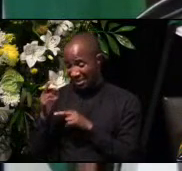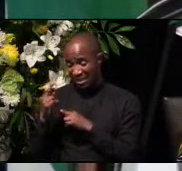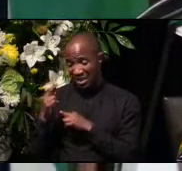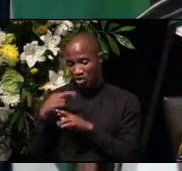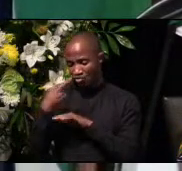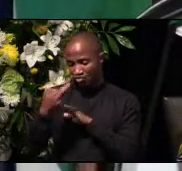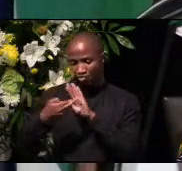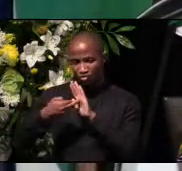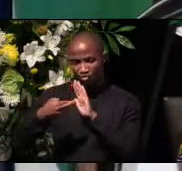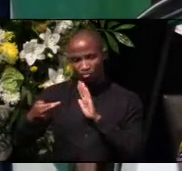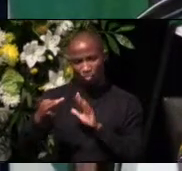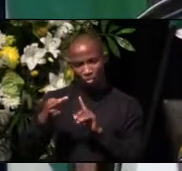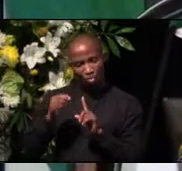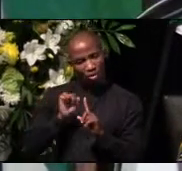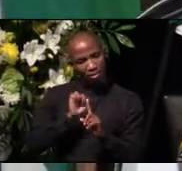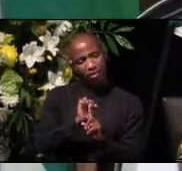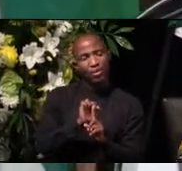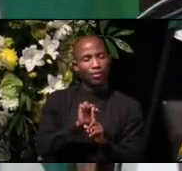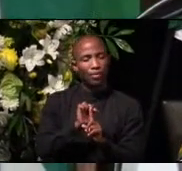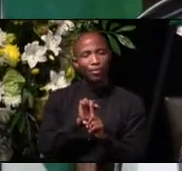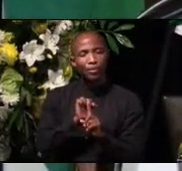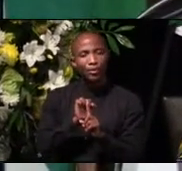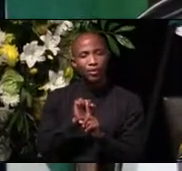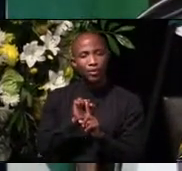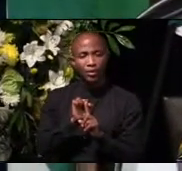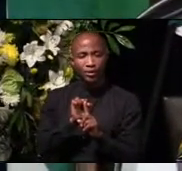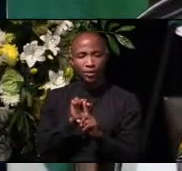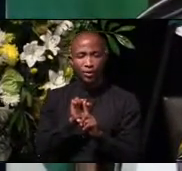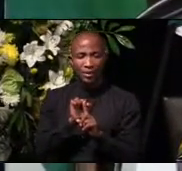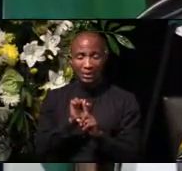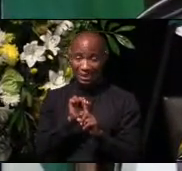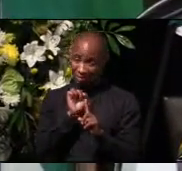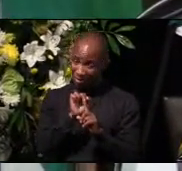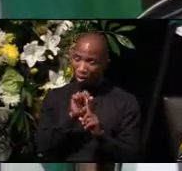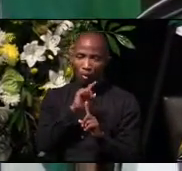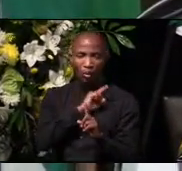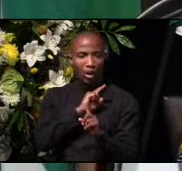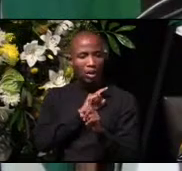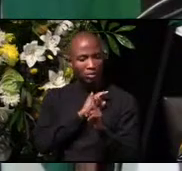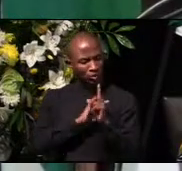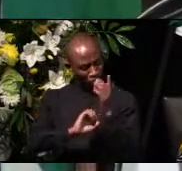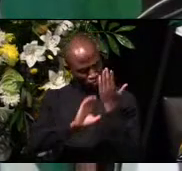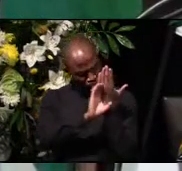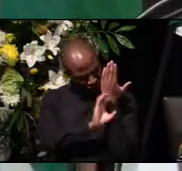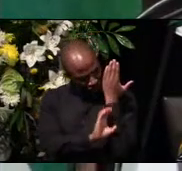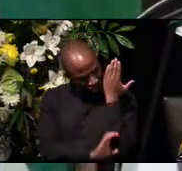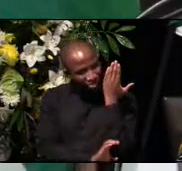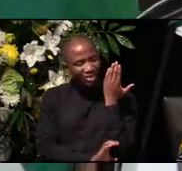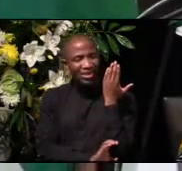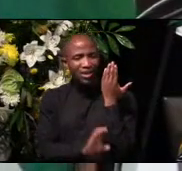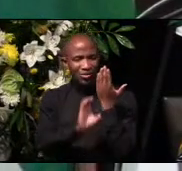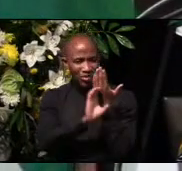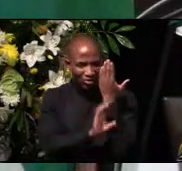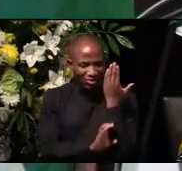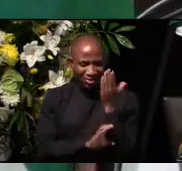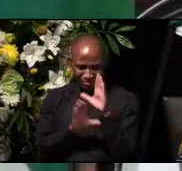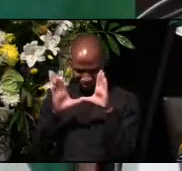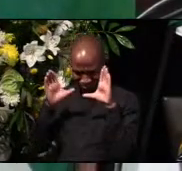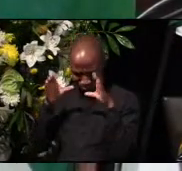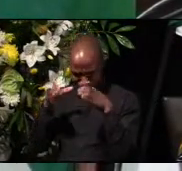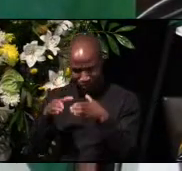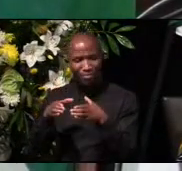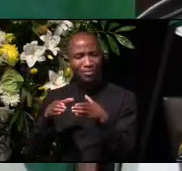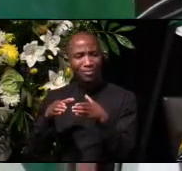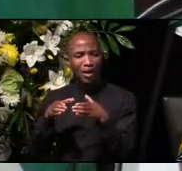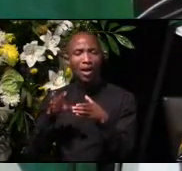as the chair of Public Service Commission because this is a constitutional body and it has a specific